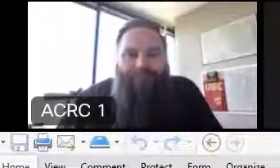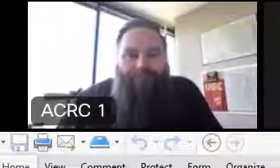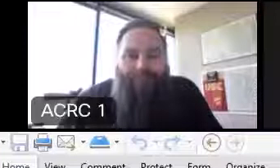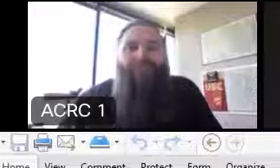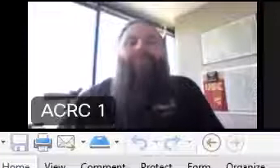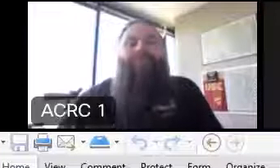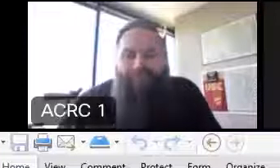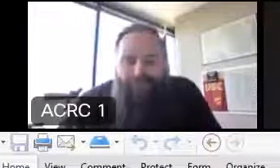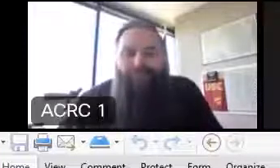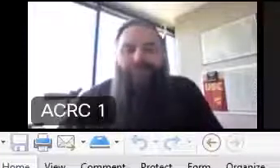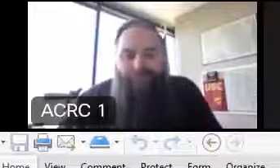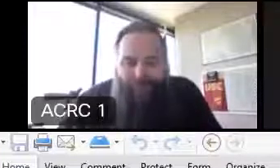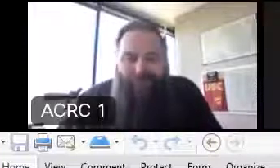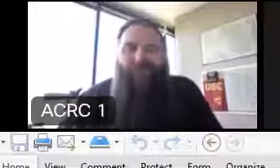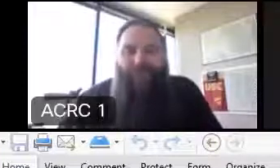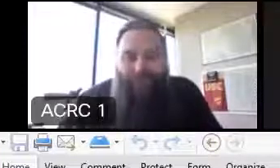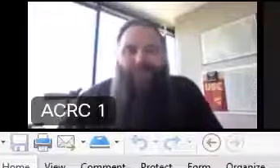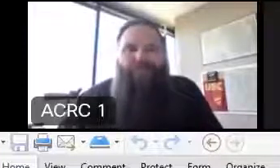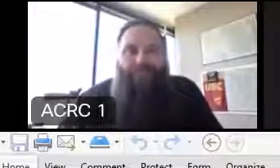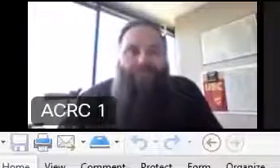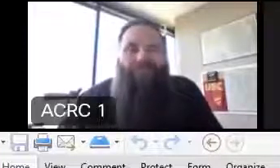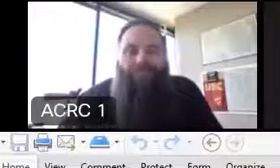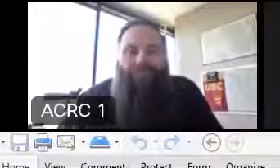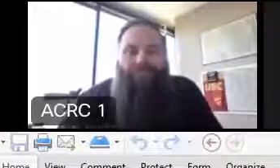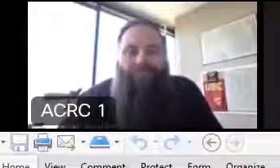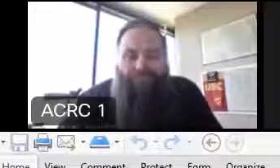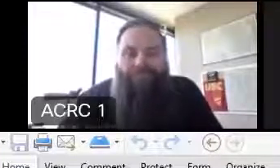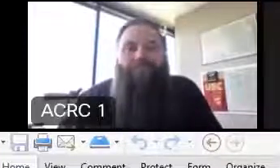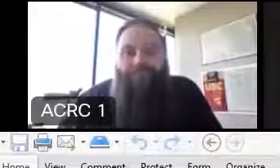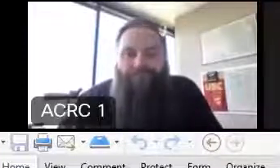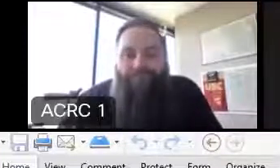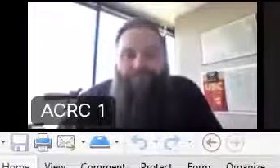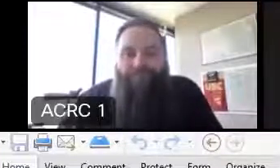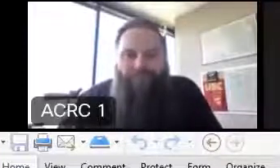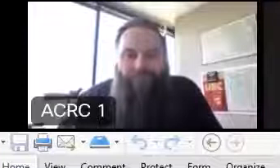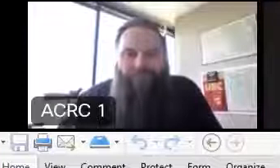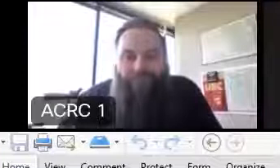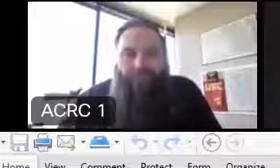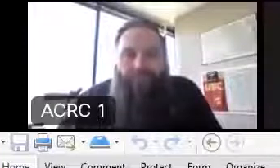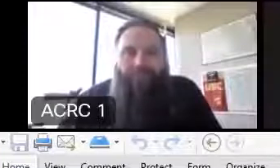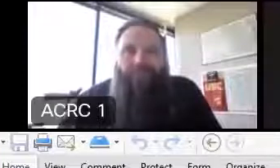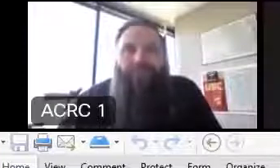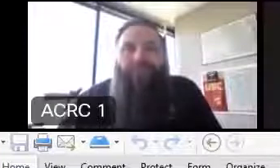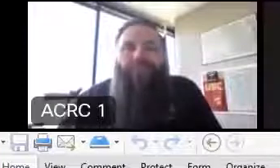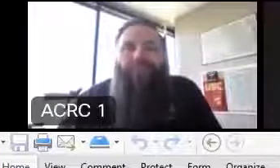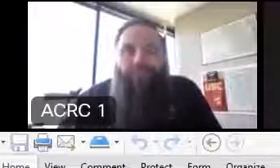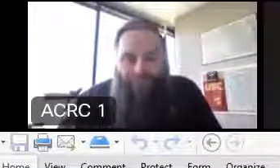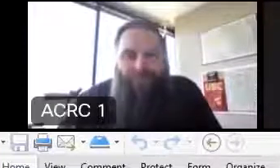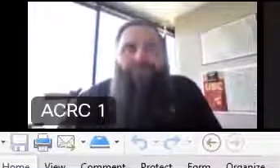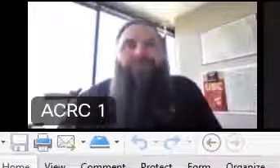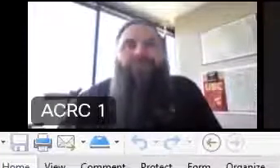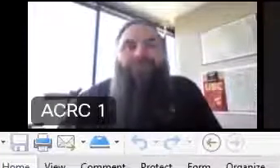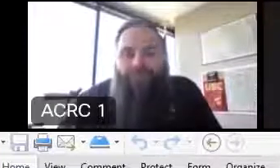giving a presentation on benefits counseling and will be available to answer questions at that, as that is a very, very hot topic